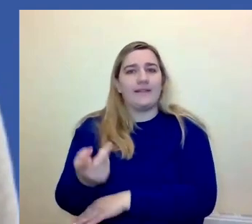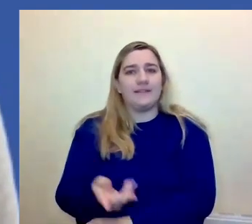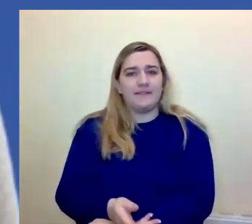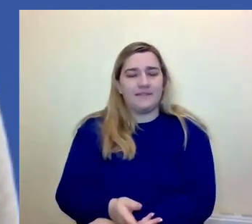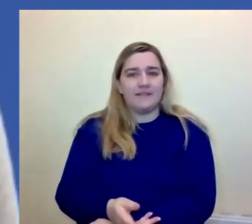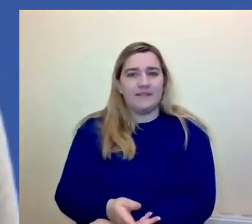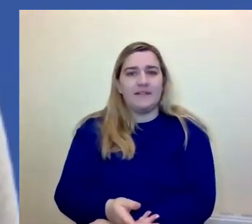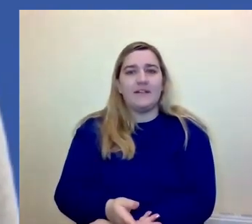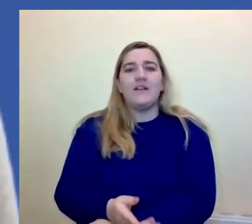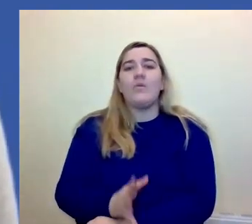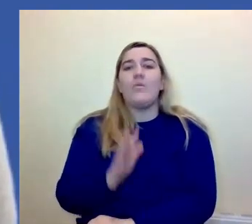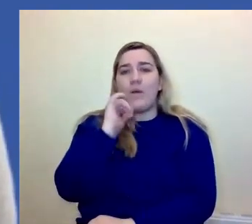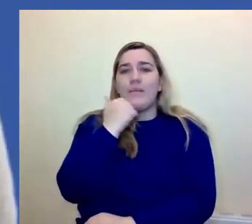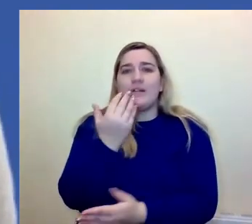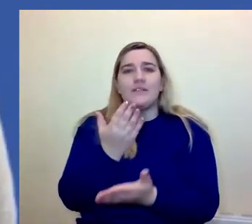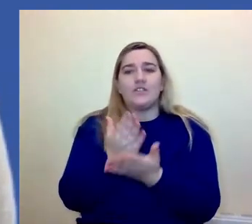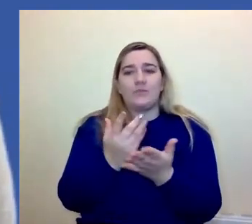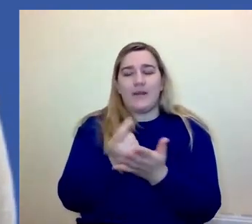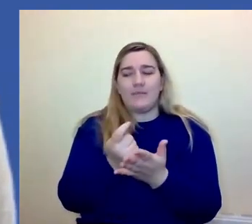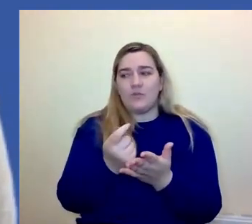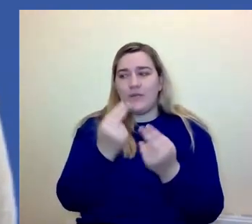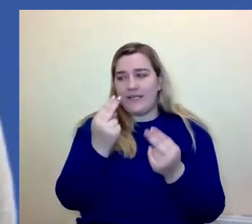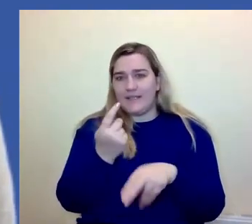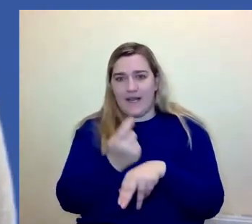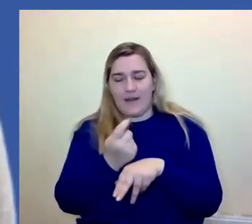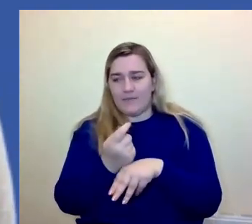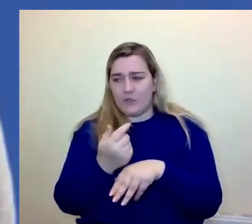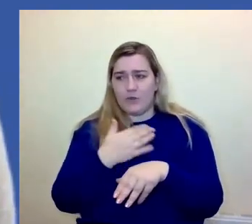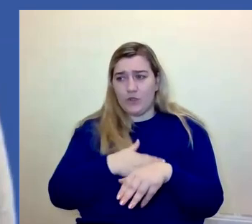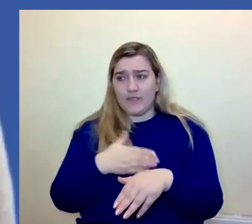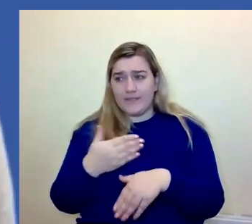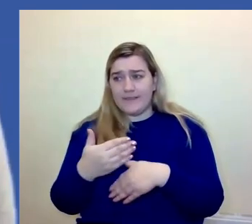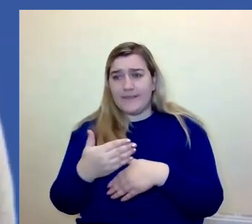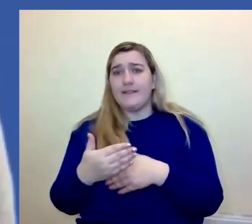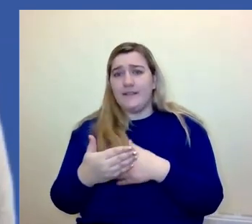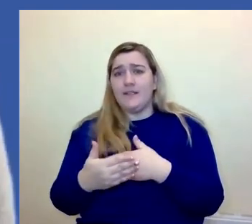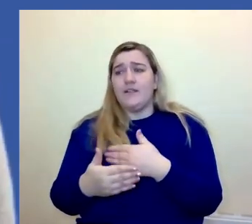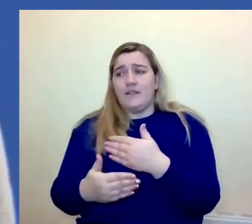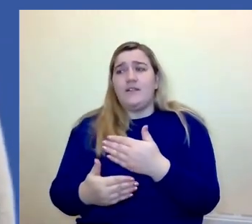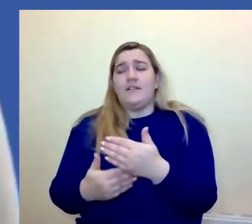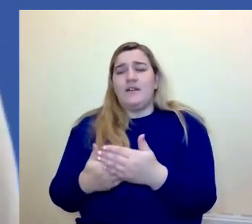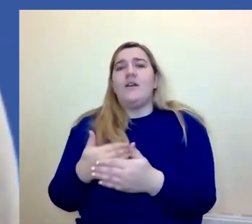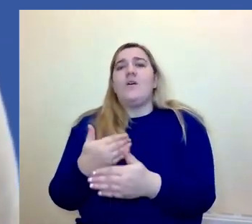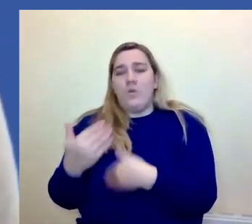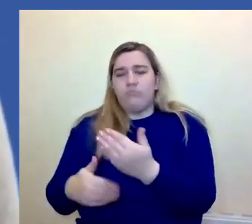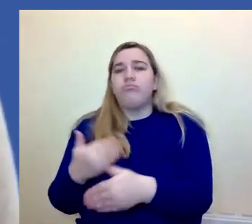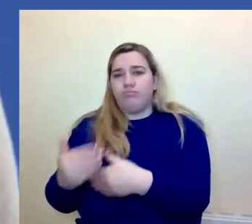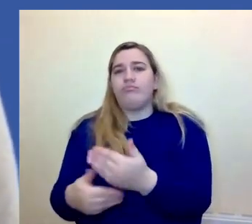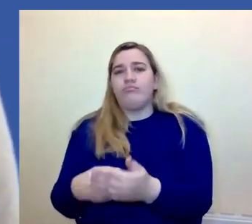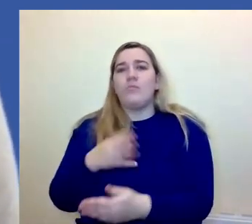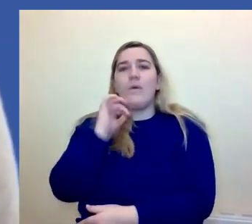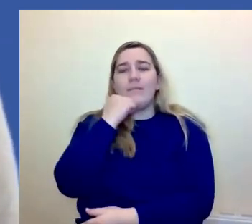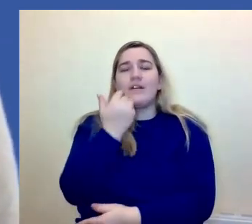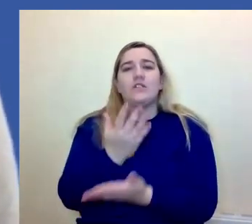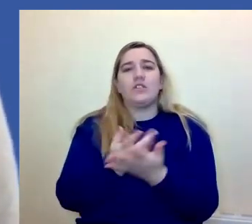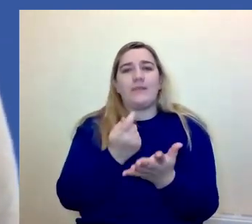It can sometimes take a bit to get going in those decisions, mainly just because